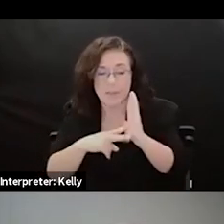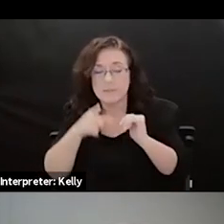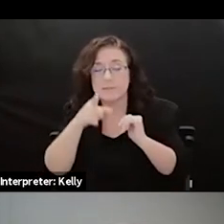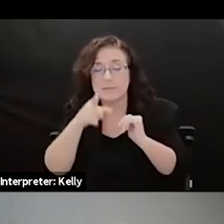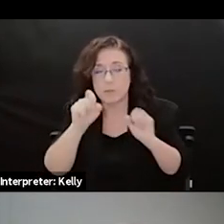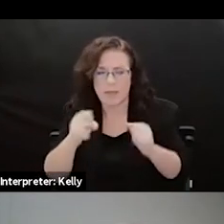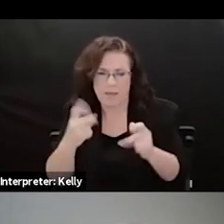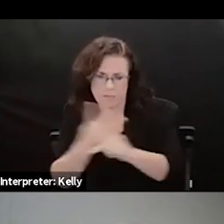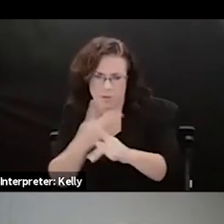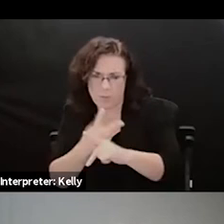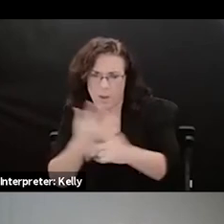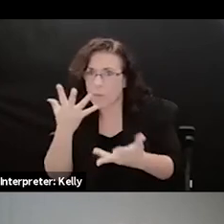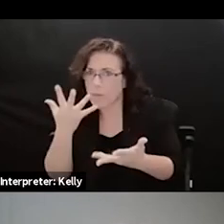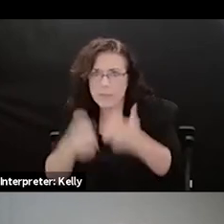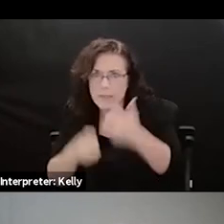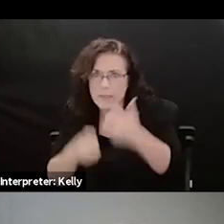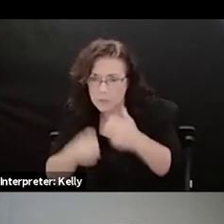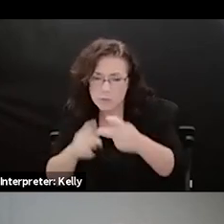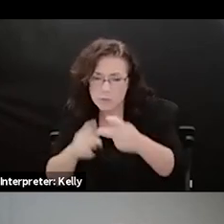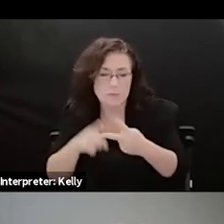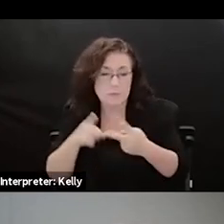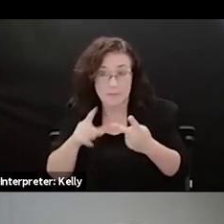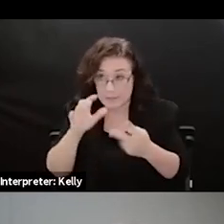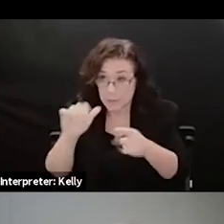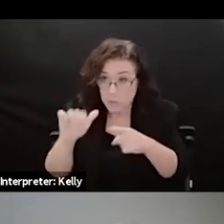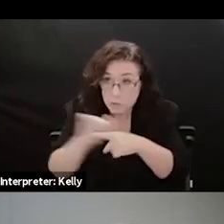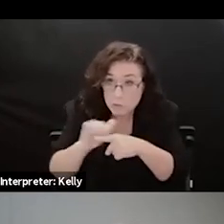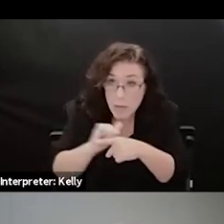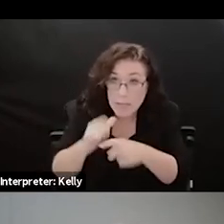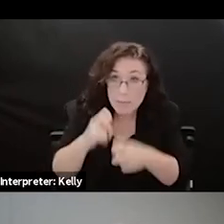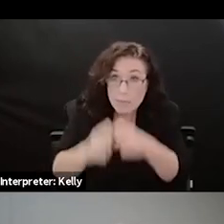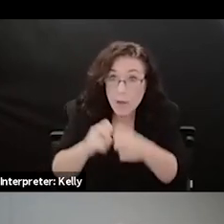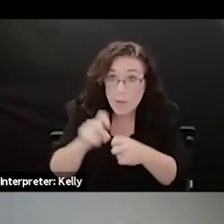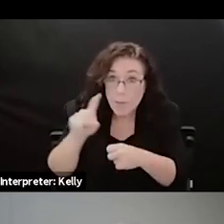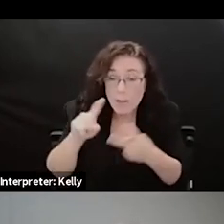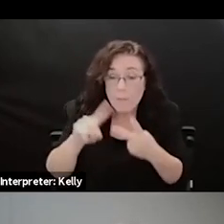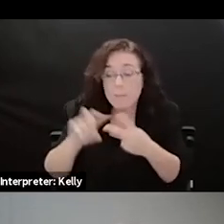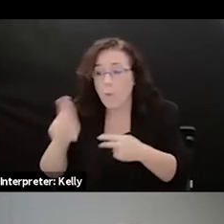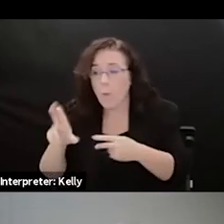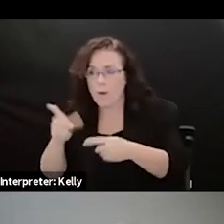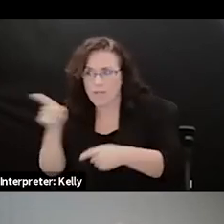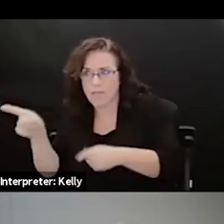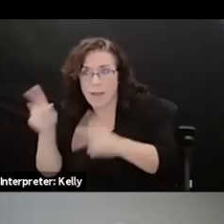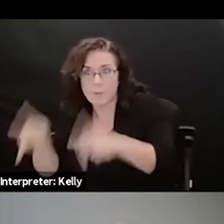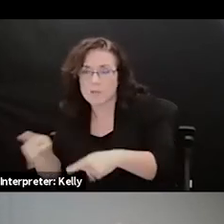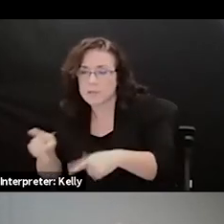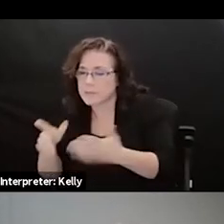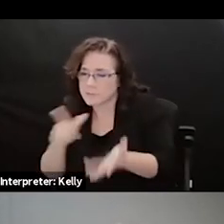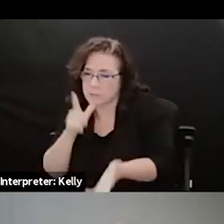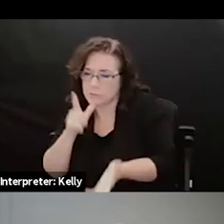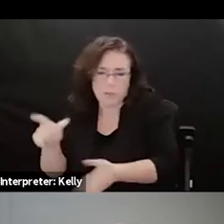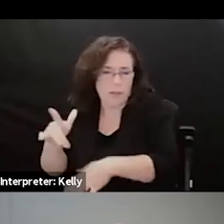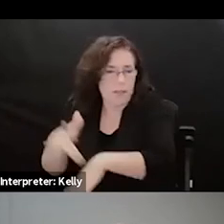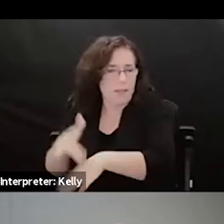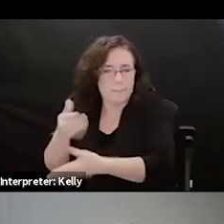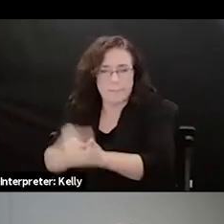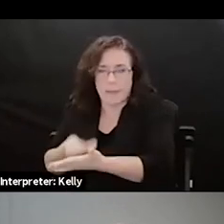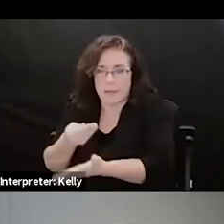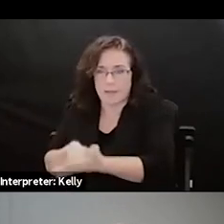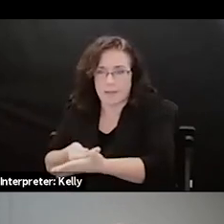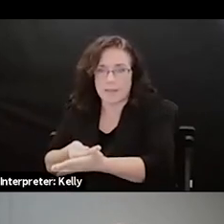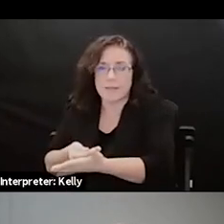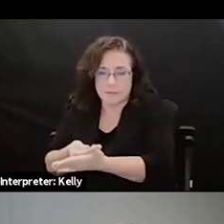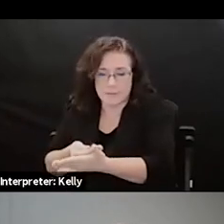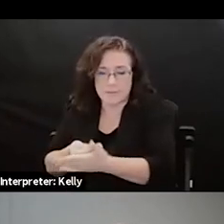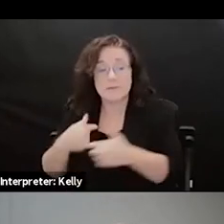or there's someone that's just not should not be handling the money because what i wouldn't want to see is the fact that the flexibility